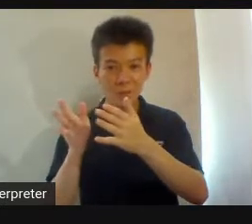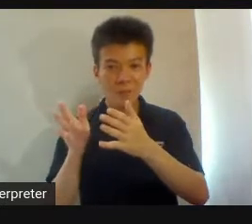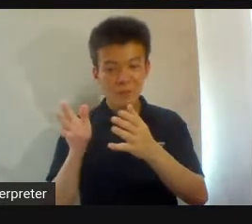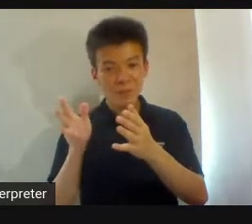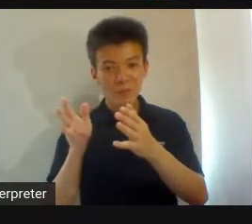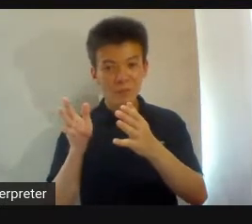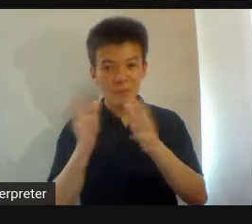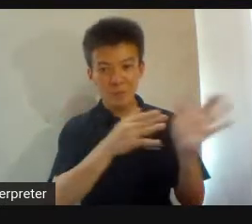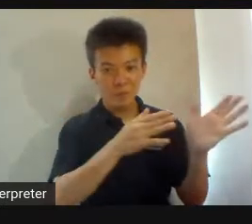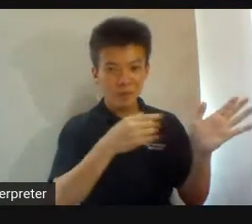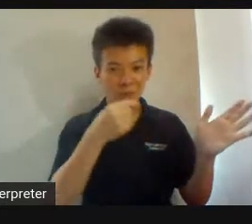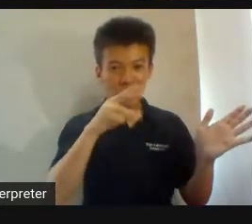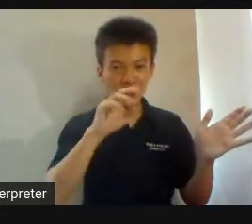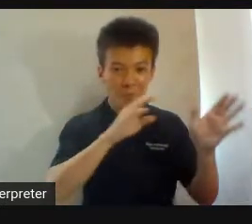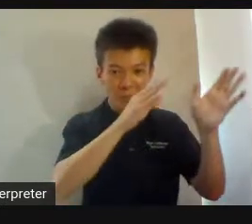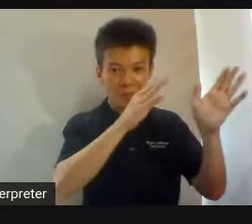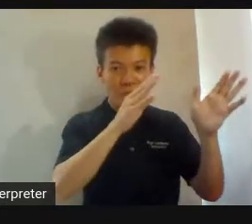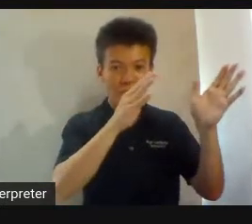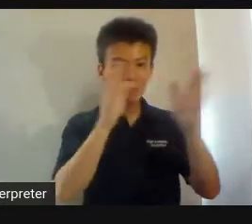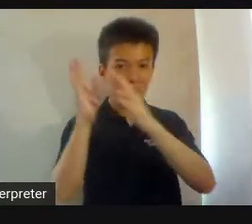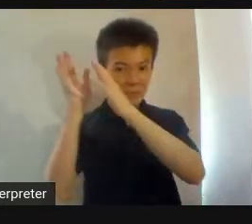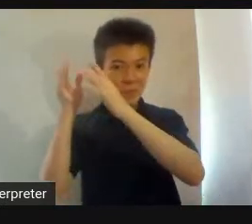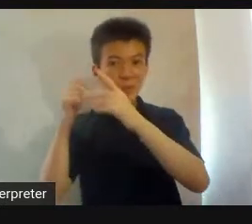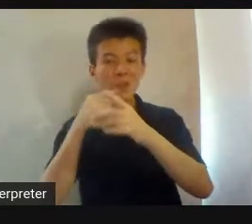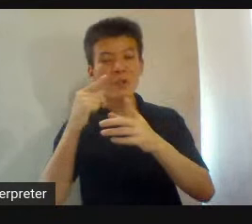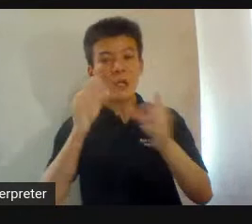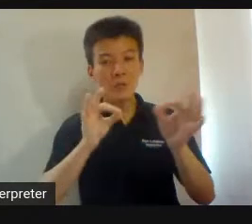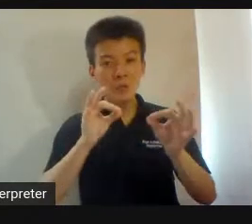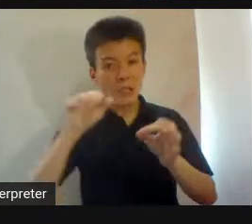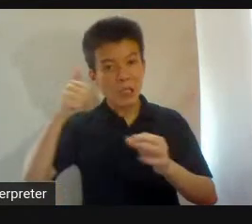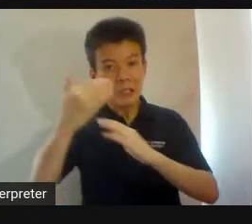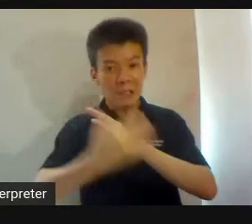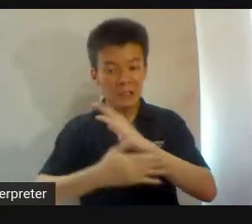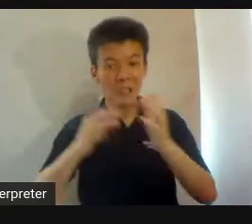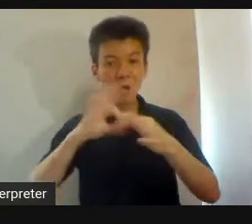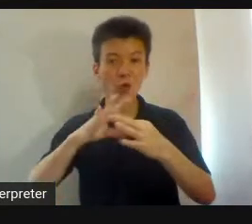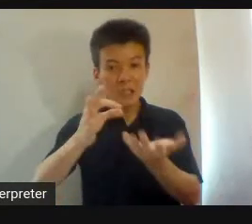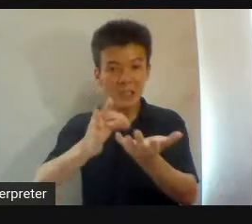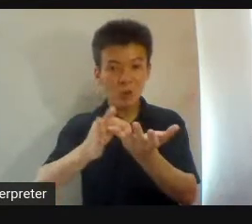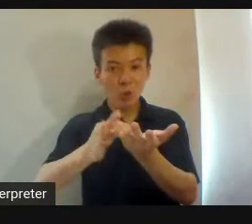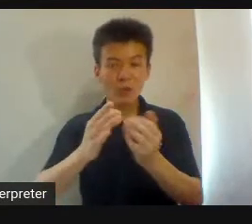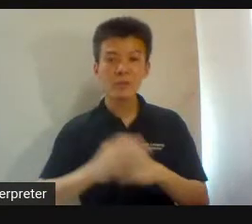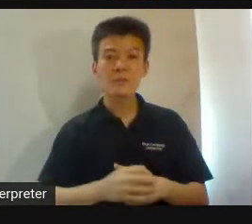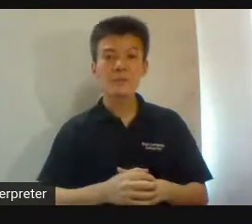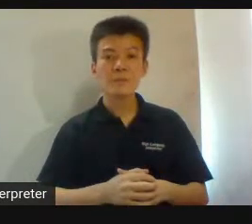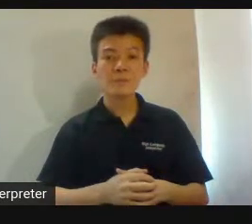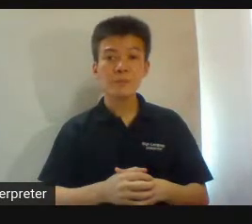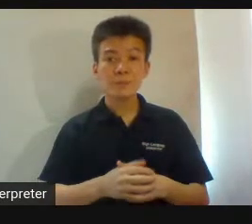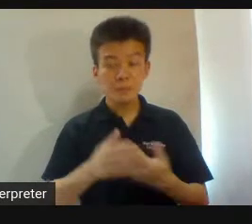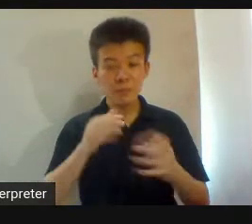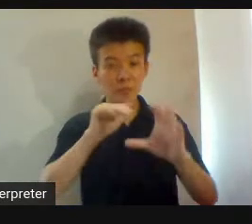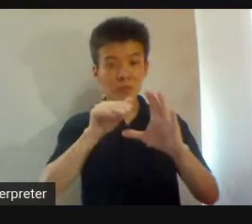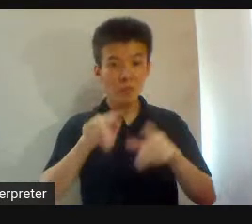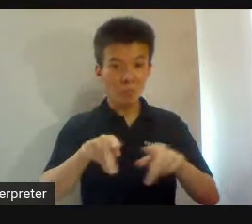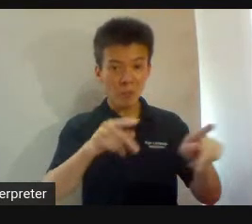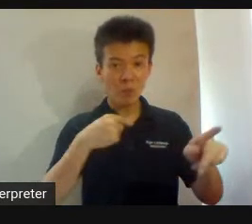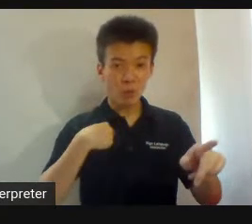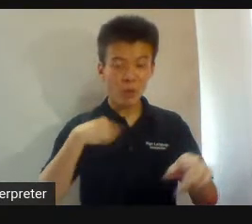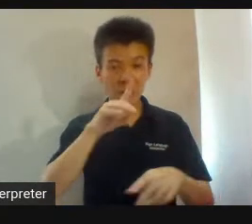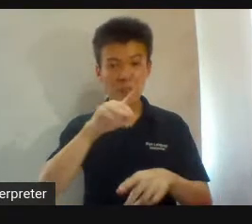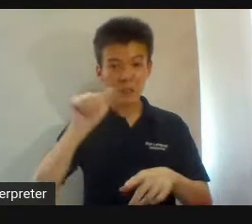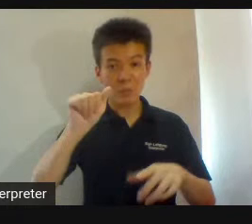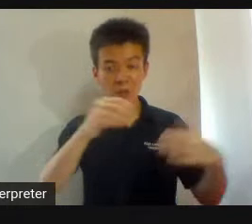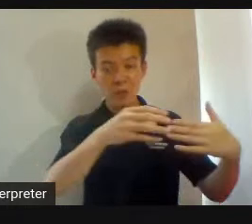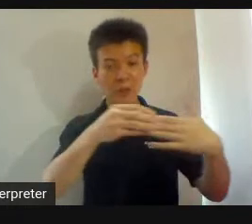jump onto that because I'm going to explain the other side of the coin, really. At Access Path, we are